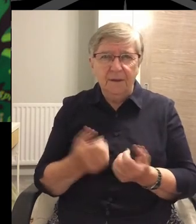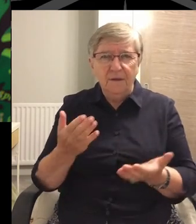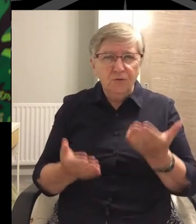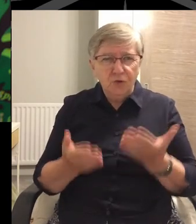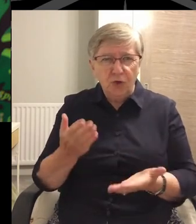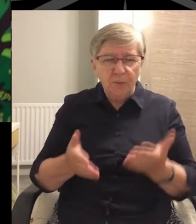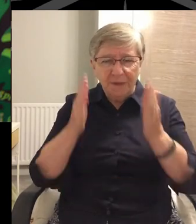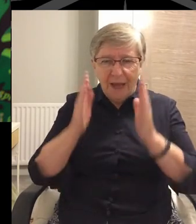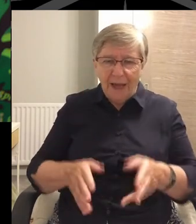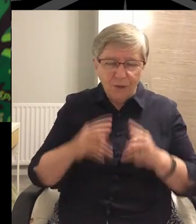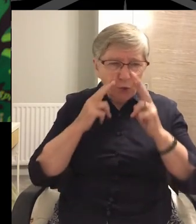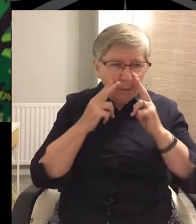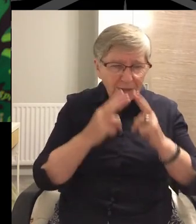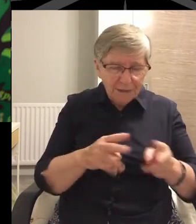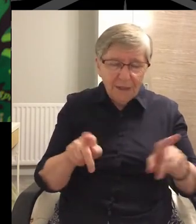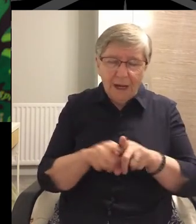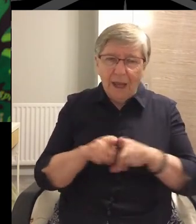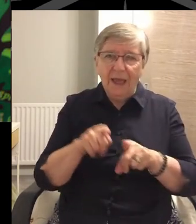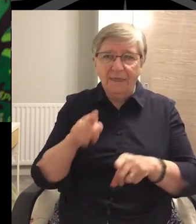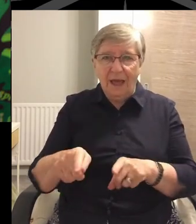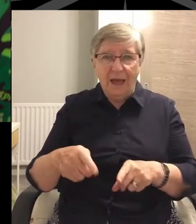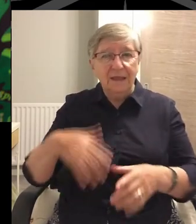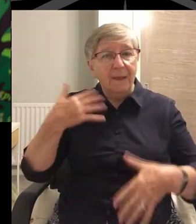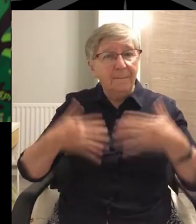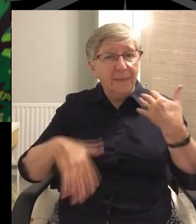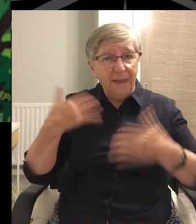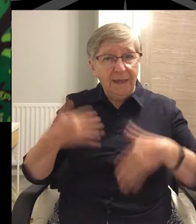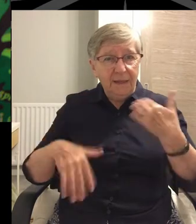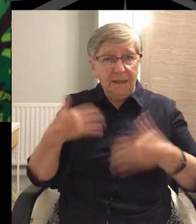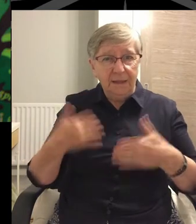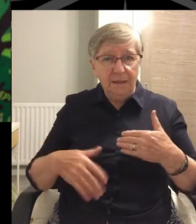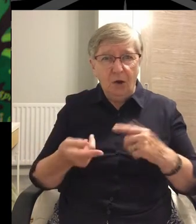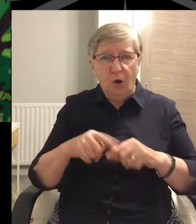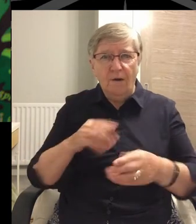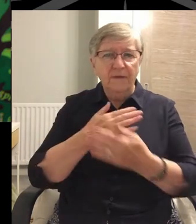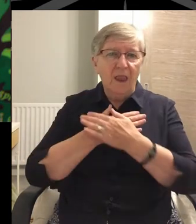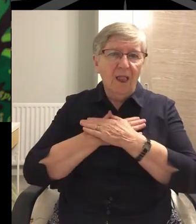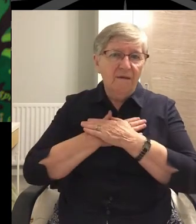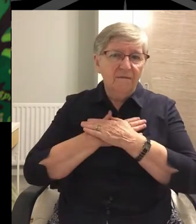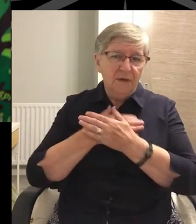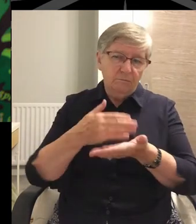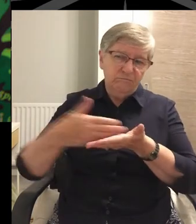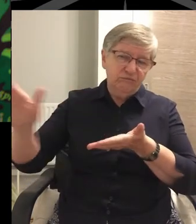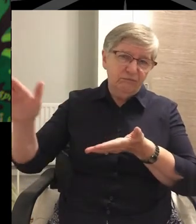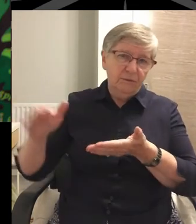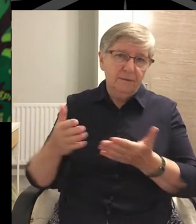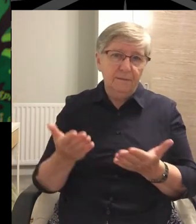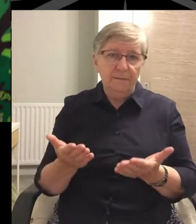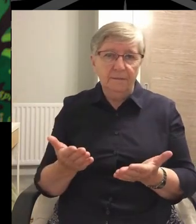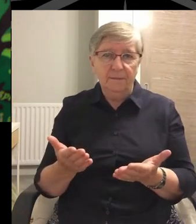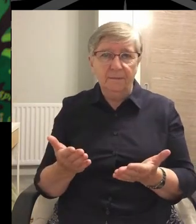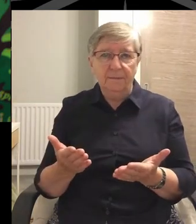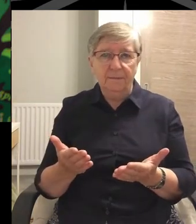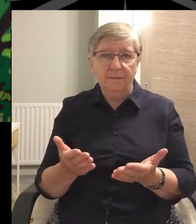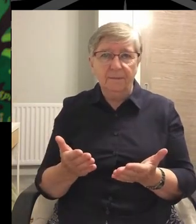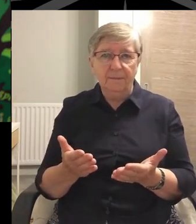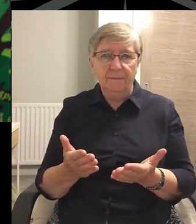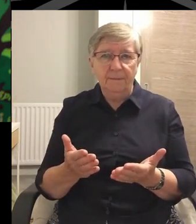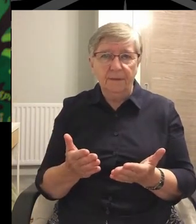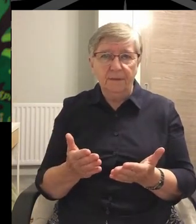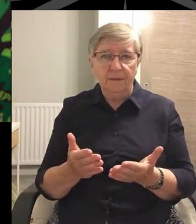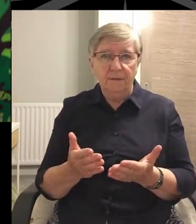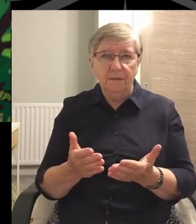And so the judgment has to be seen in that context. It's the pain of love being flouted.